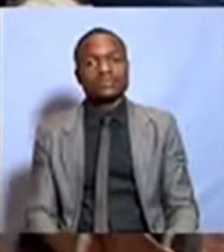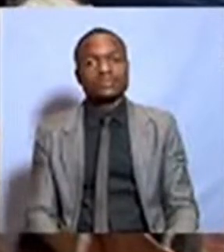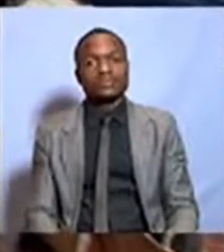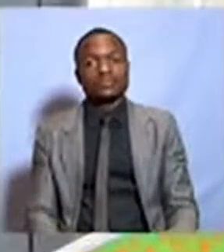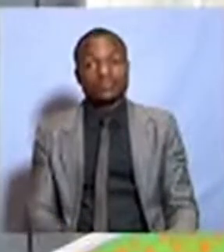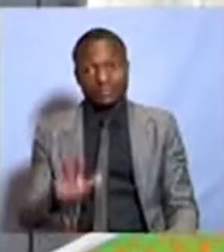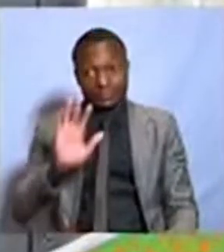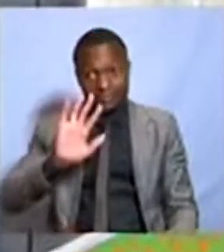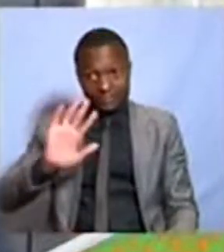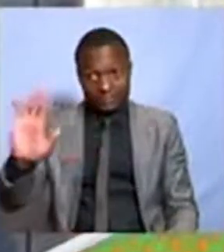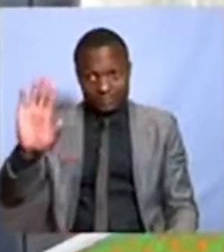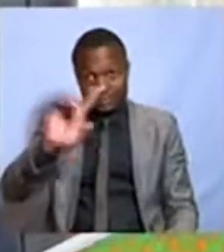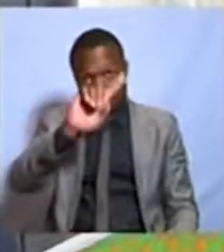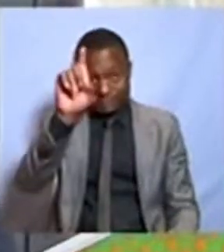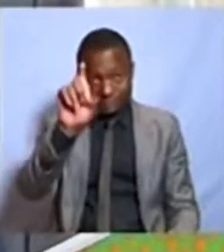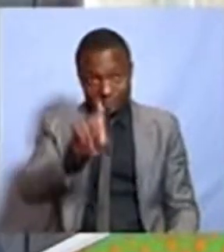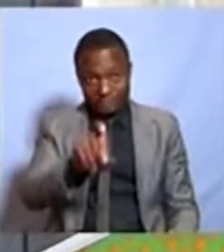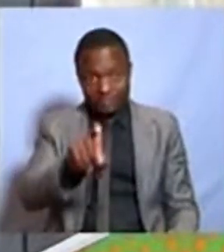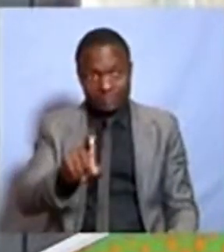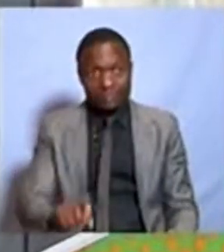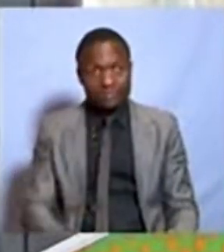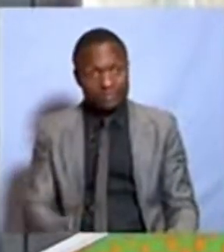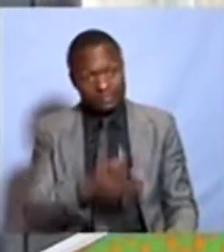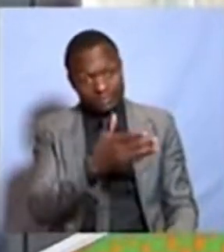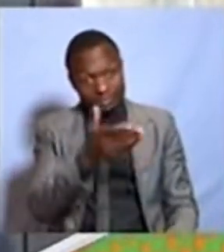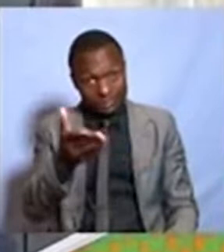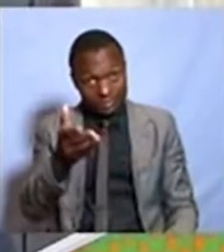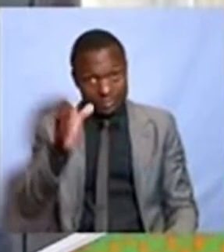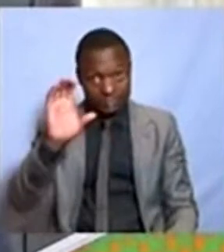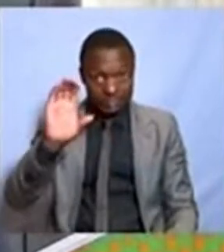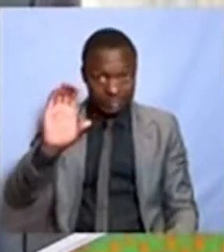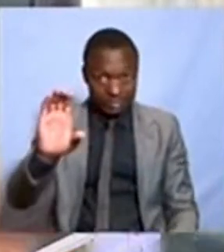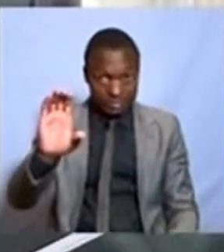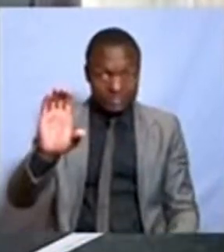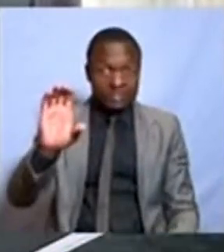My question is, you as civil society,